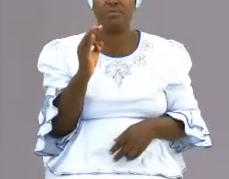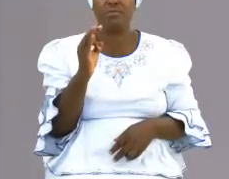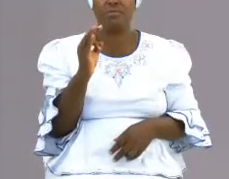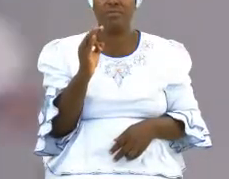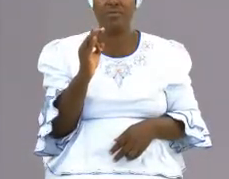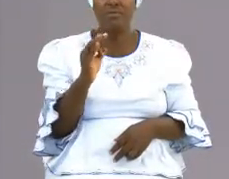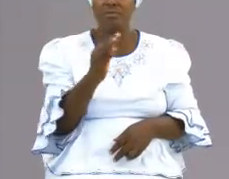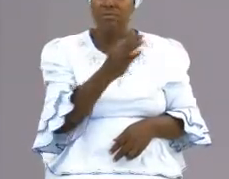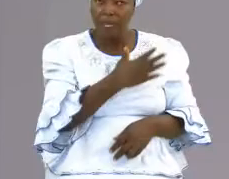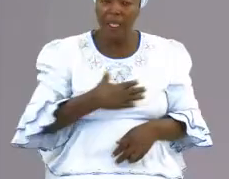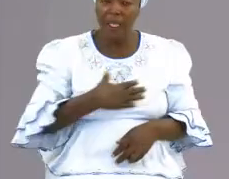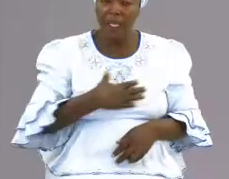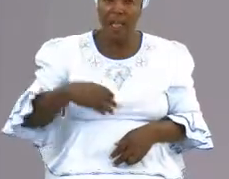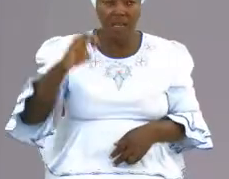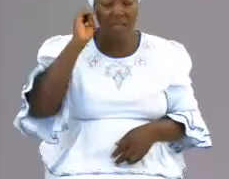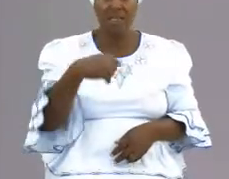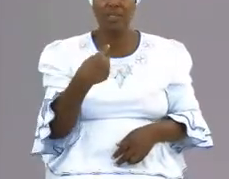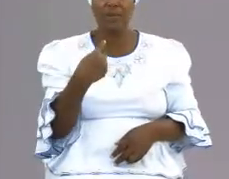and he spoke